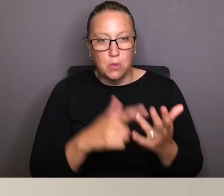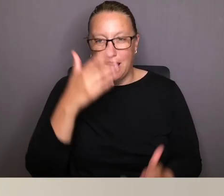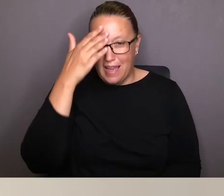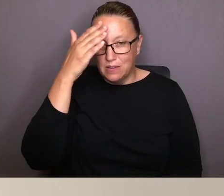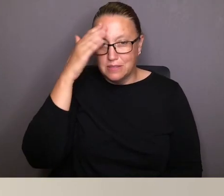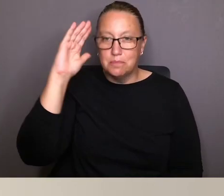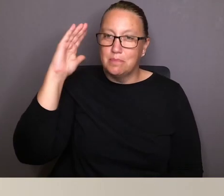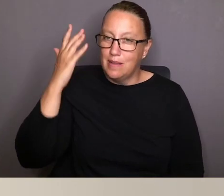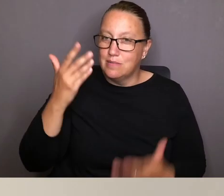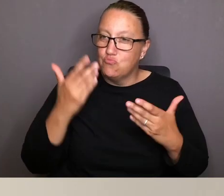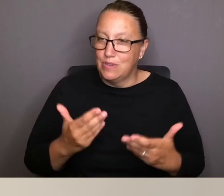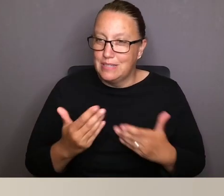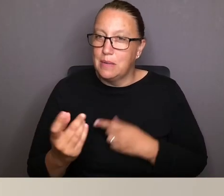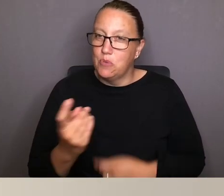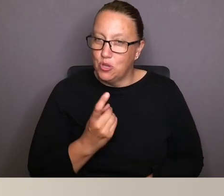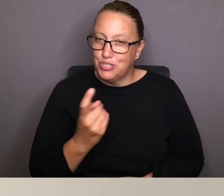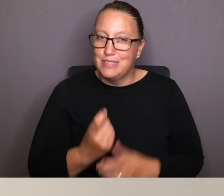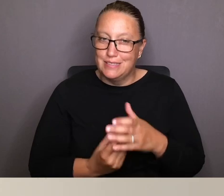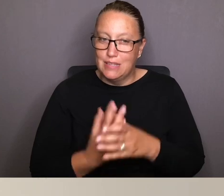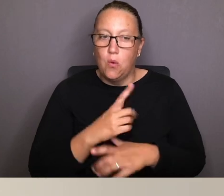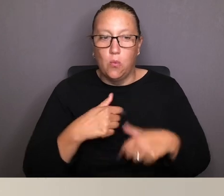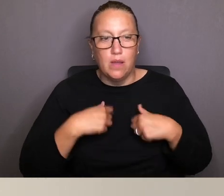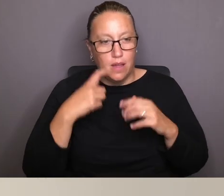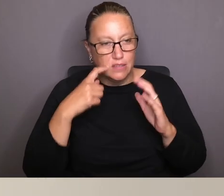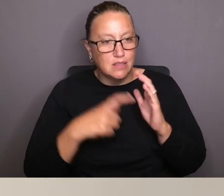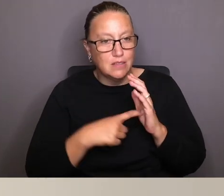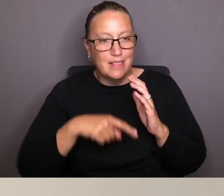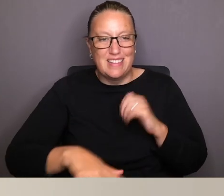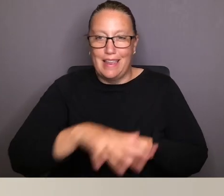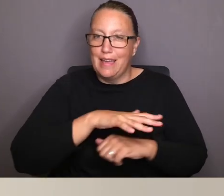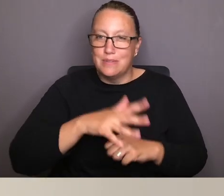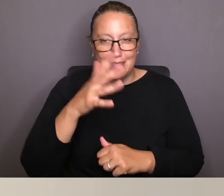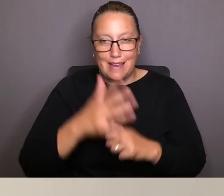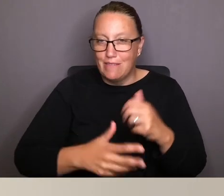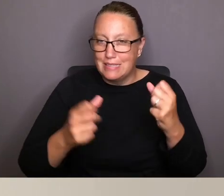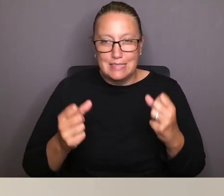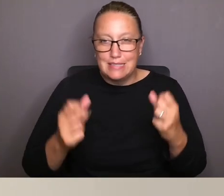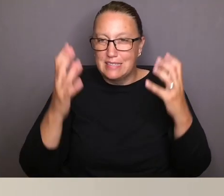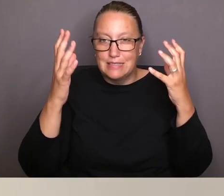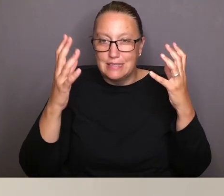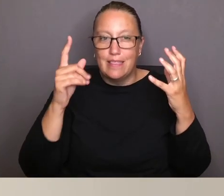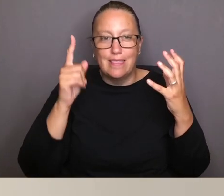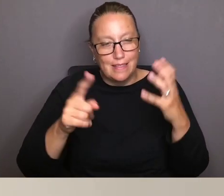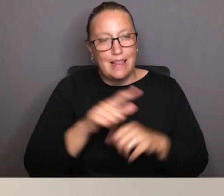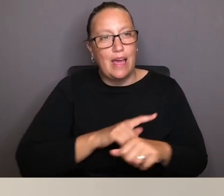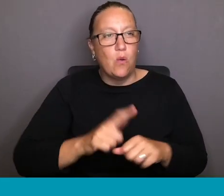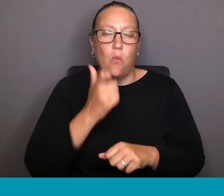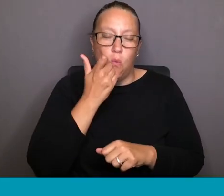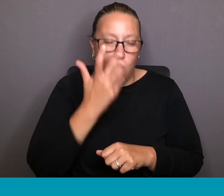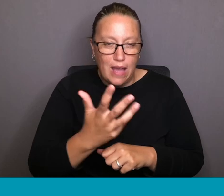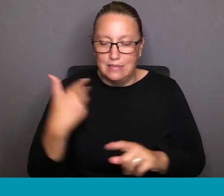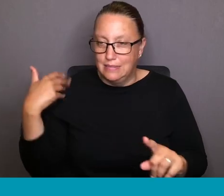and emerging, and we acknowledge that this land was never ceded. This land always was and always will be Aboriginal